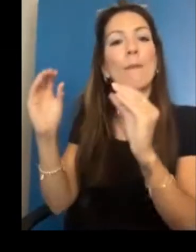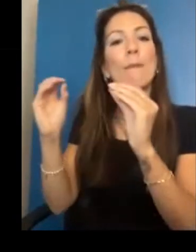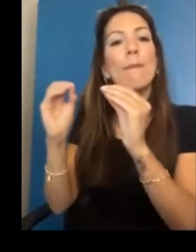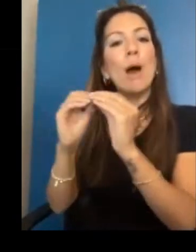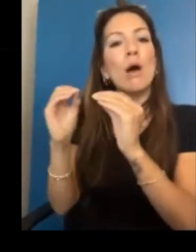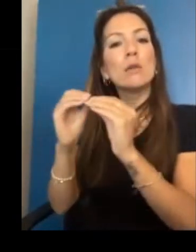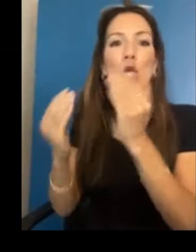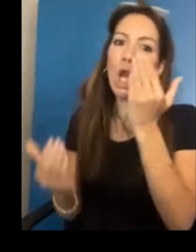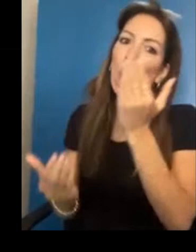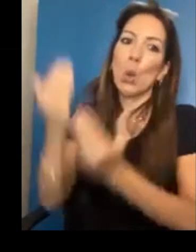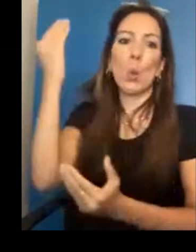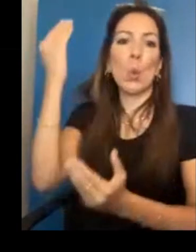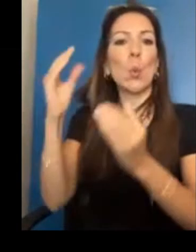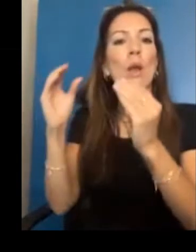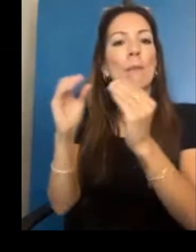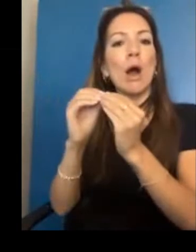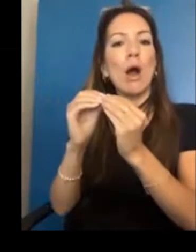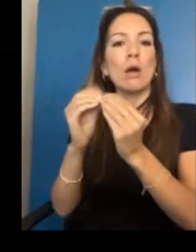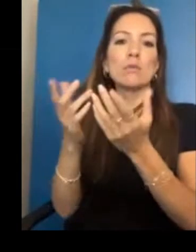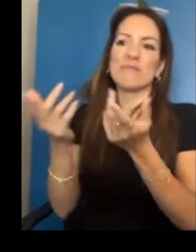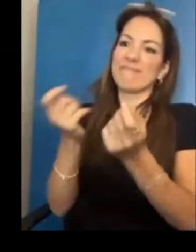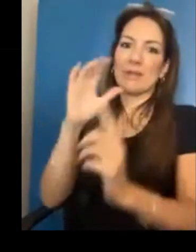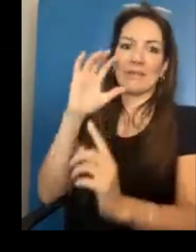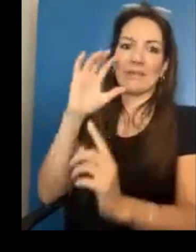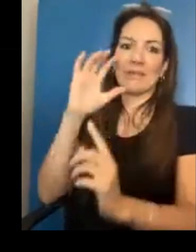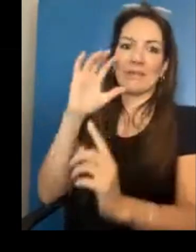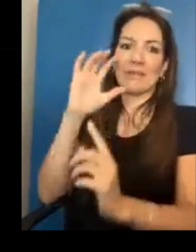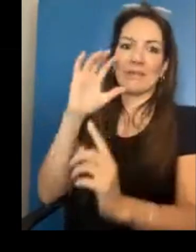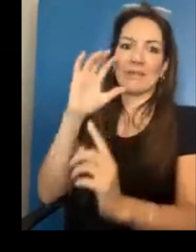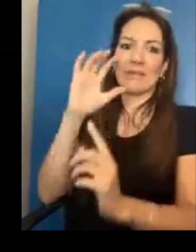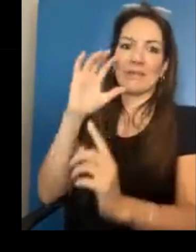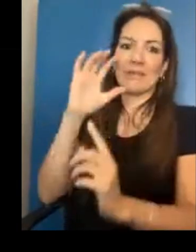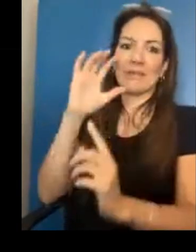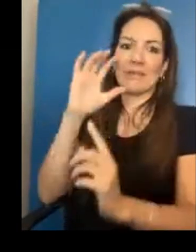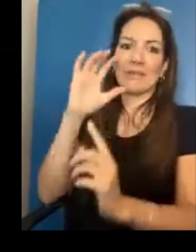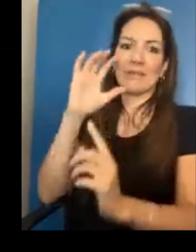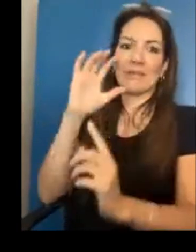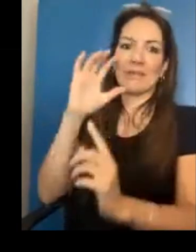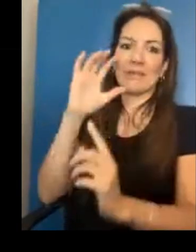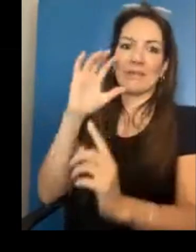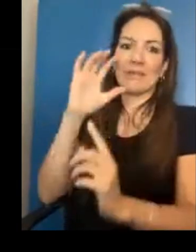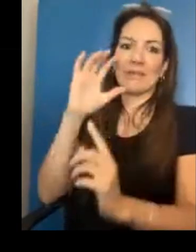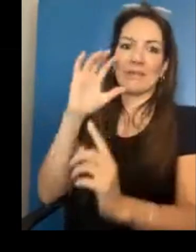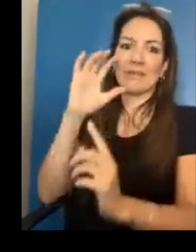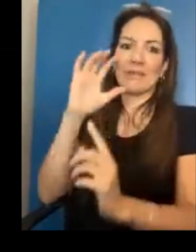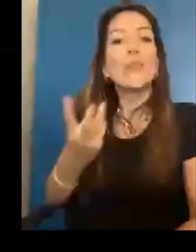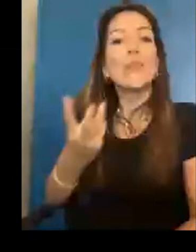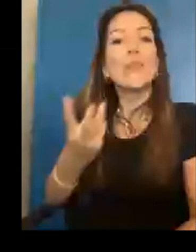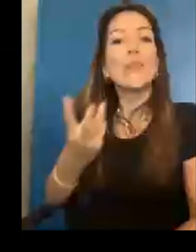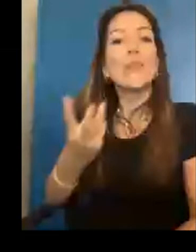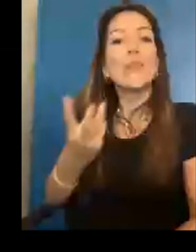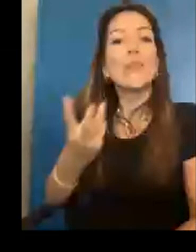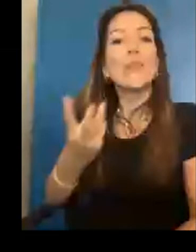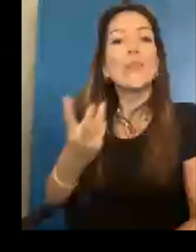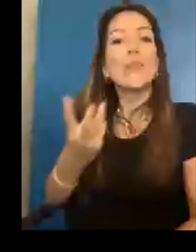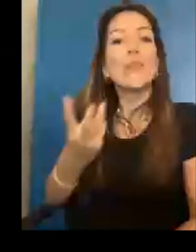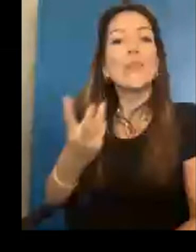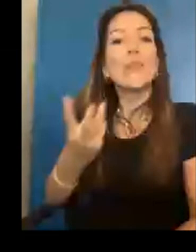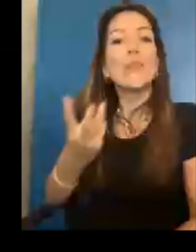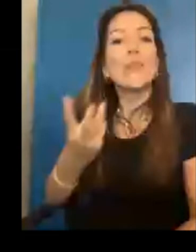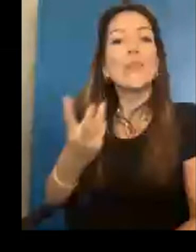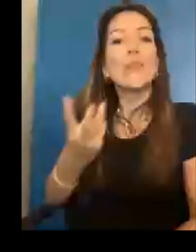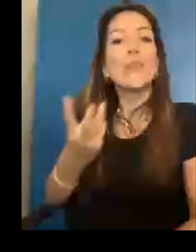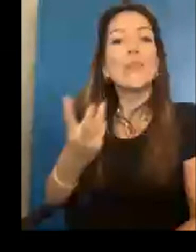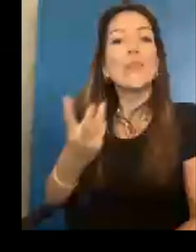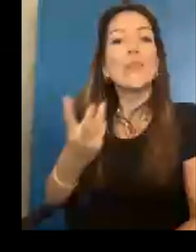Barnes facility in spring 2024. And then the third part of our park, or the last part of our park, opens